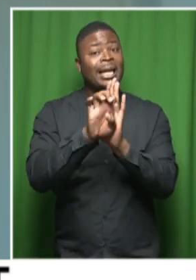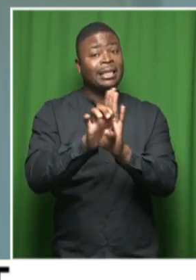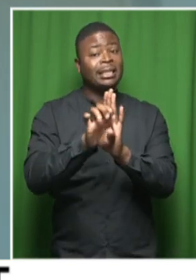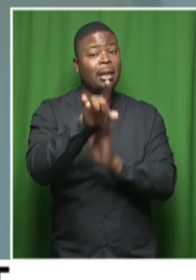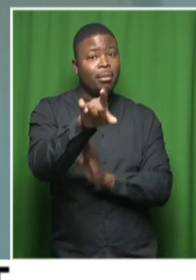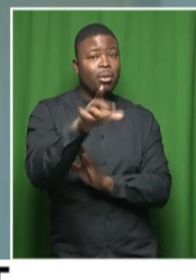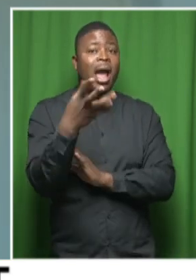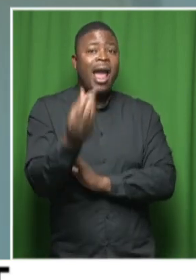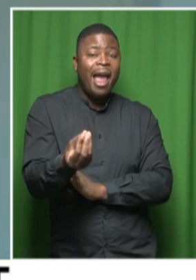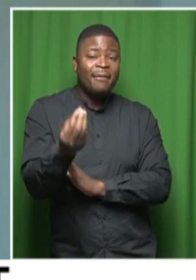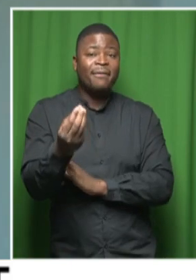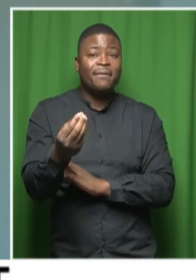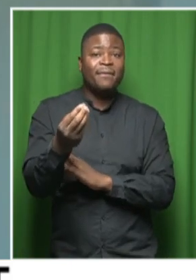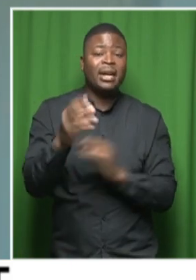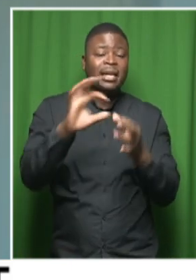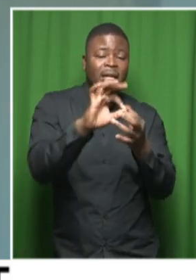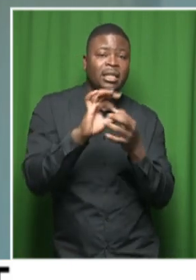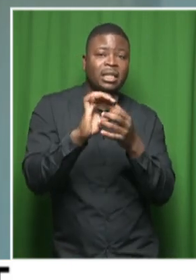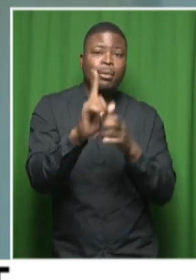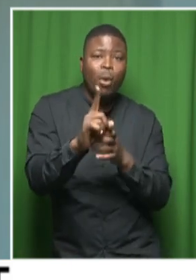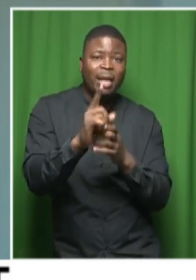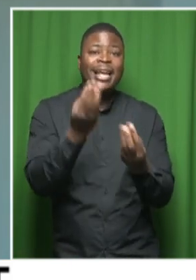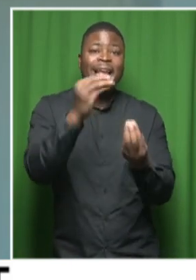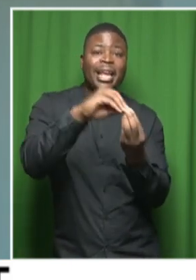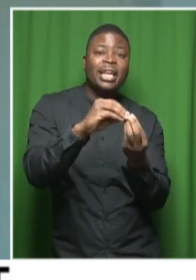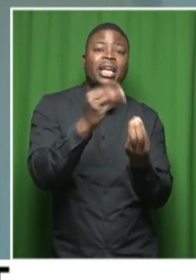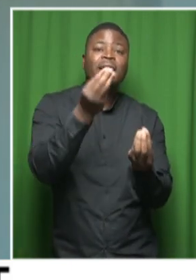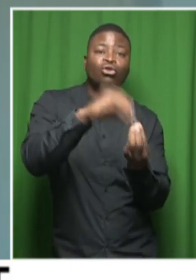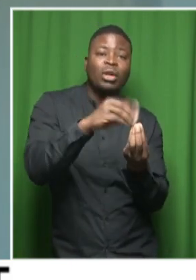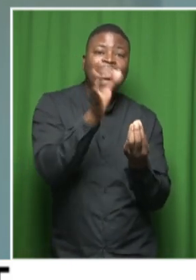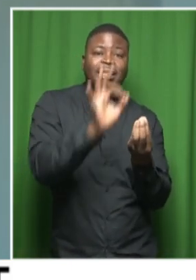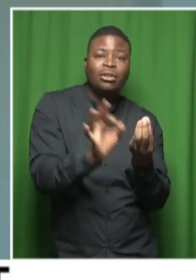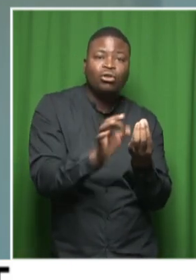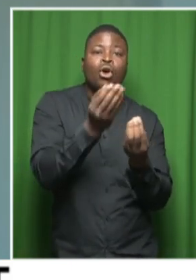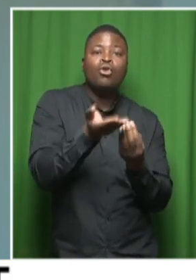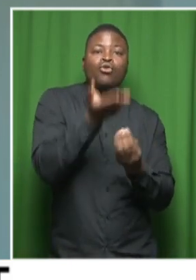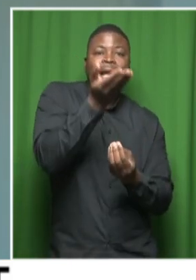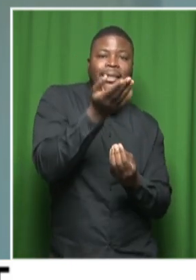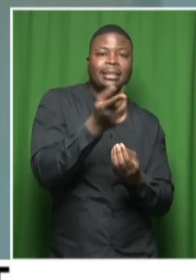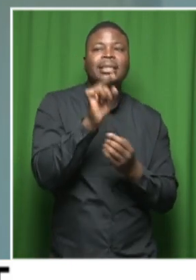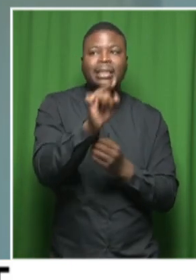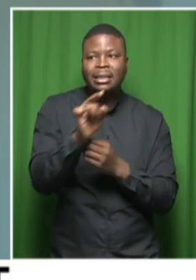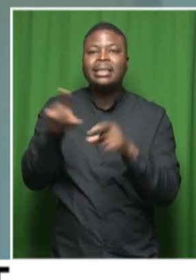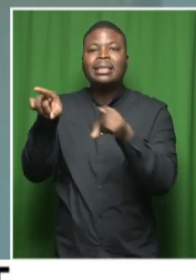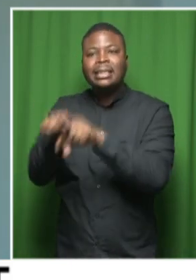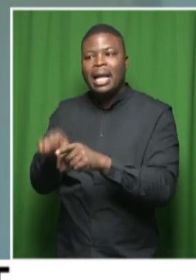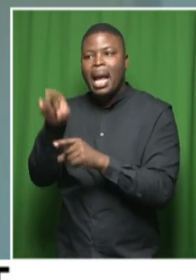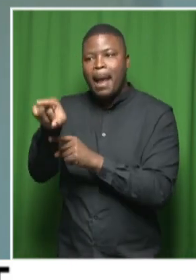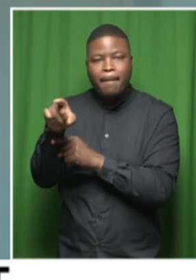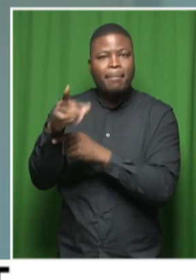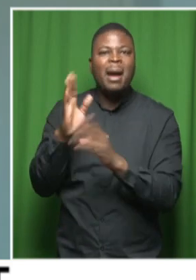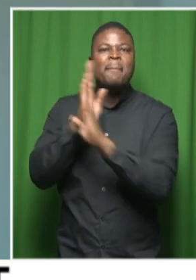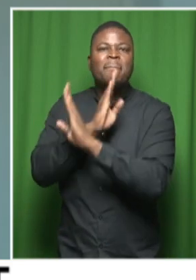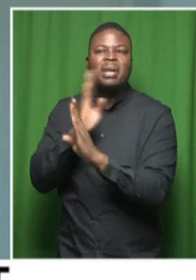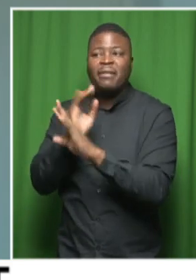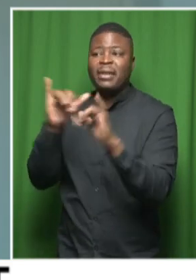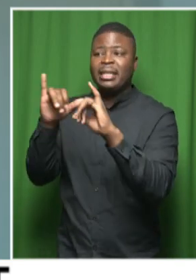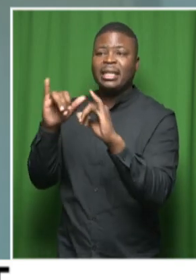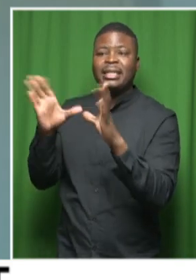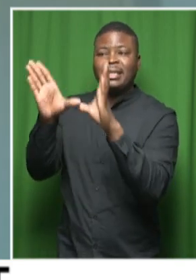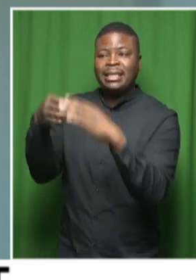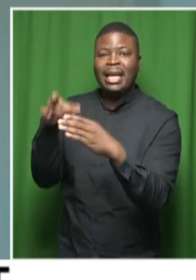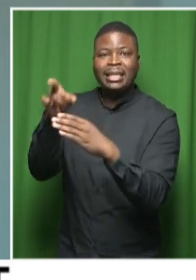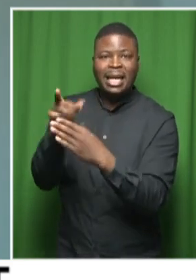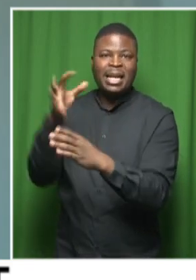inverse relationship between interest rate increases and private sector investment. So every time